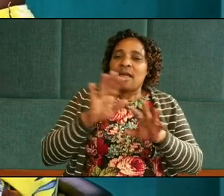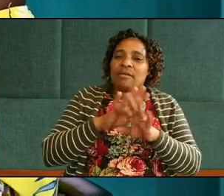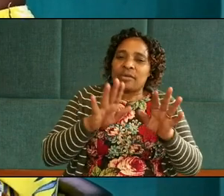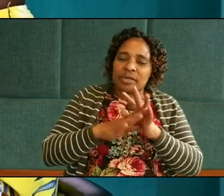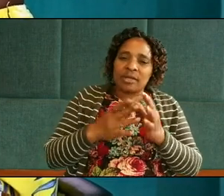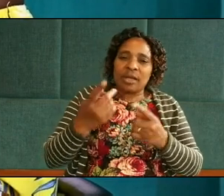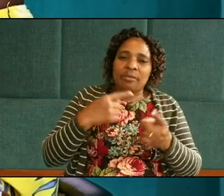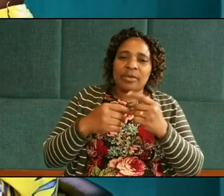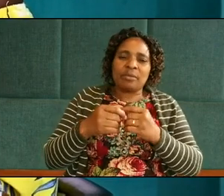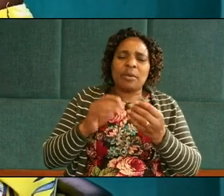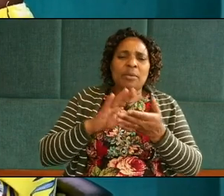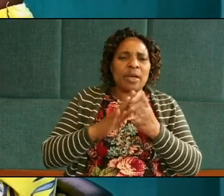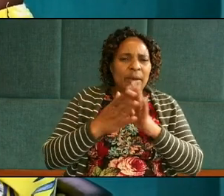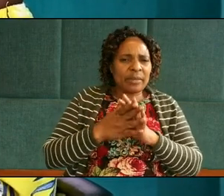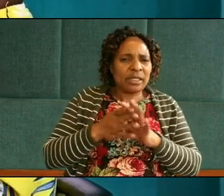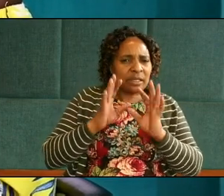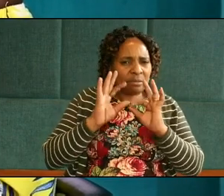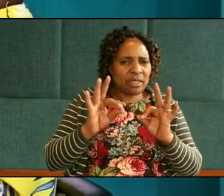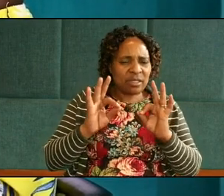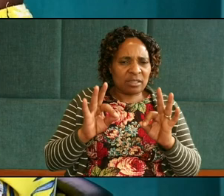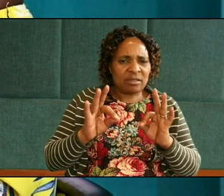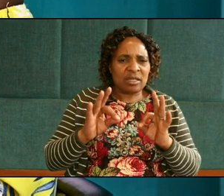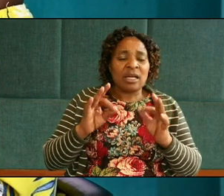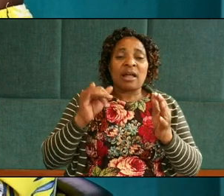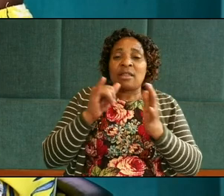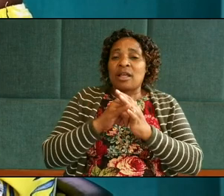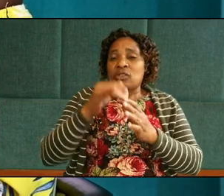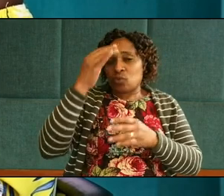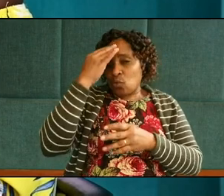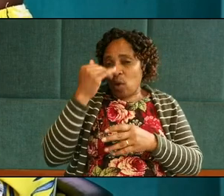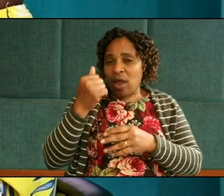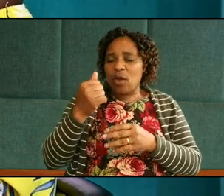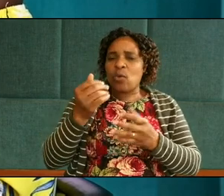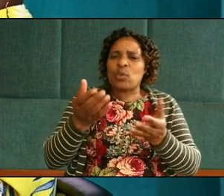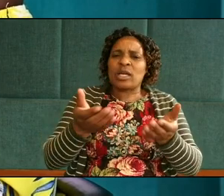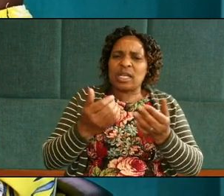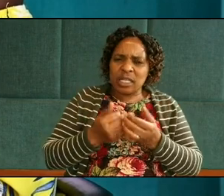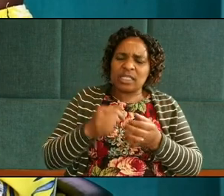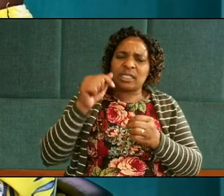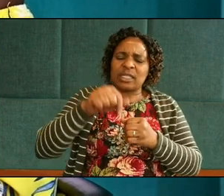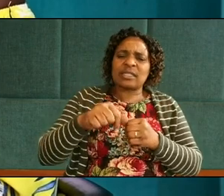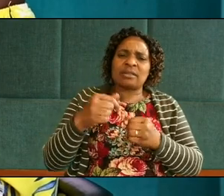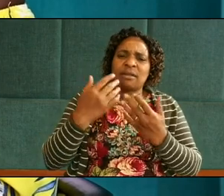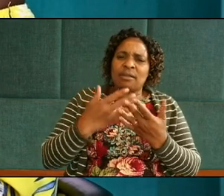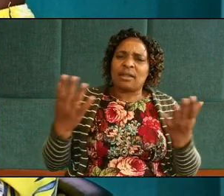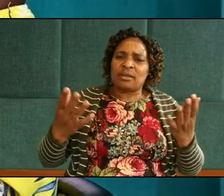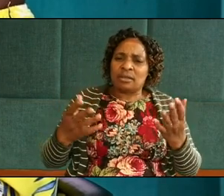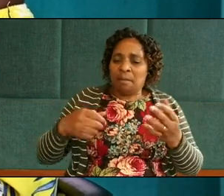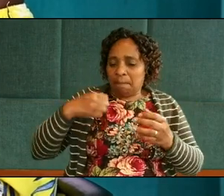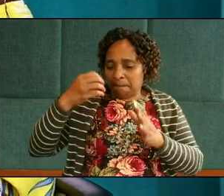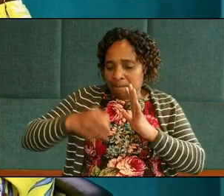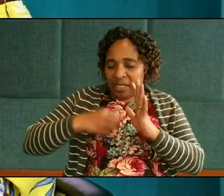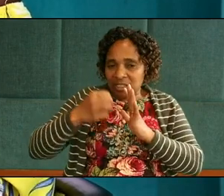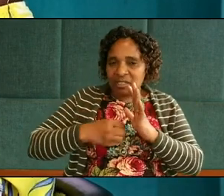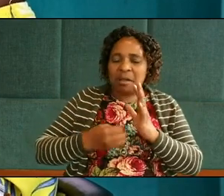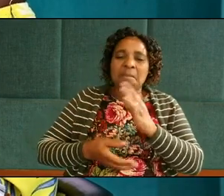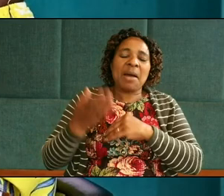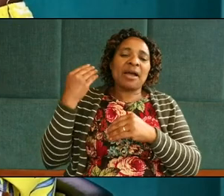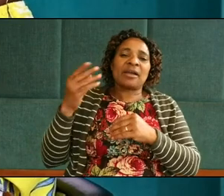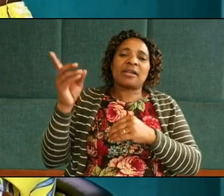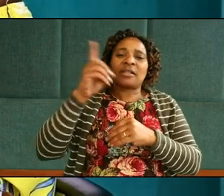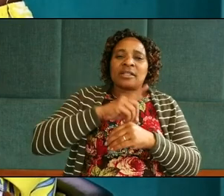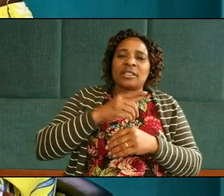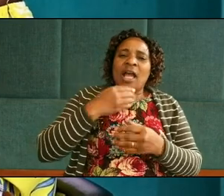we are getting smarter. But the truth is, we are getting dumb, and that's why we need so many machines to do all these things. Because back in that day, did people